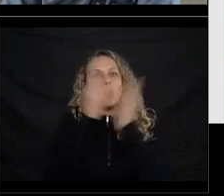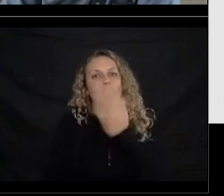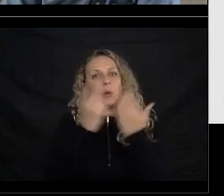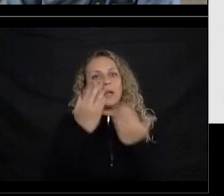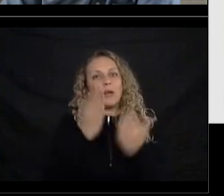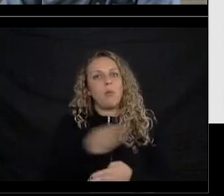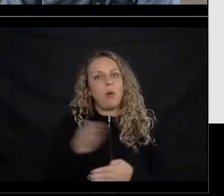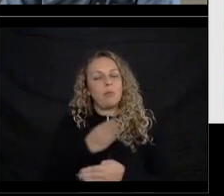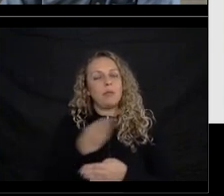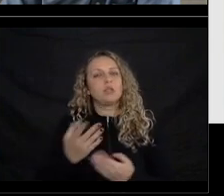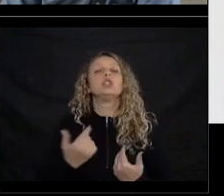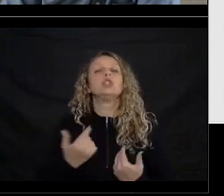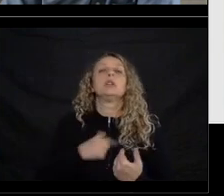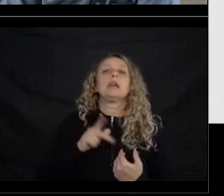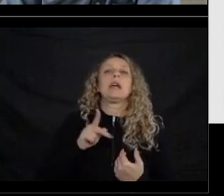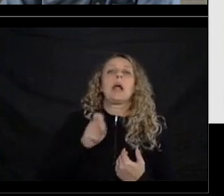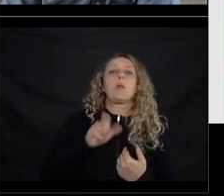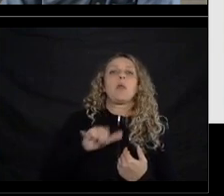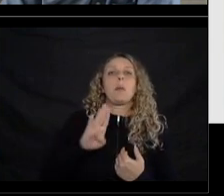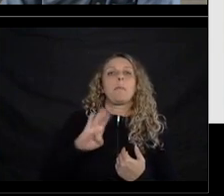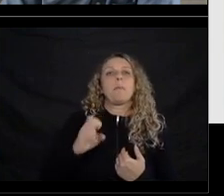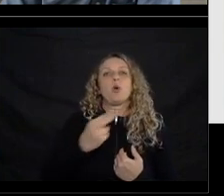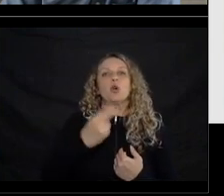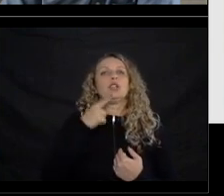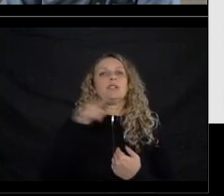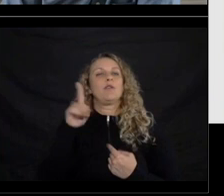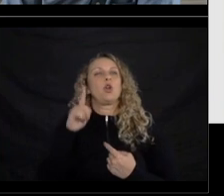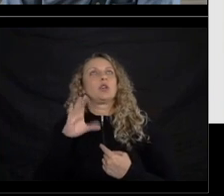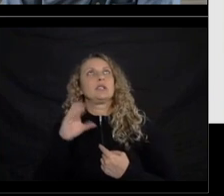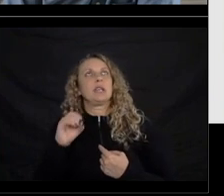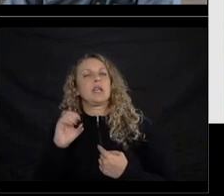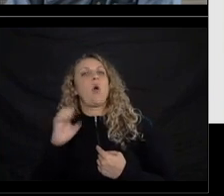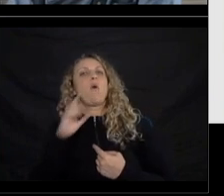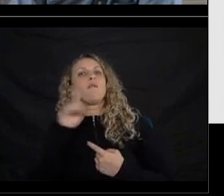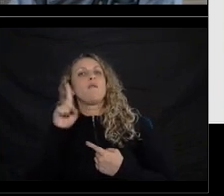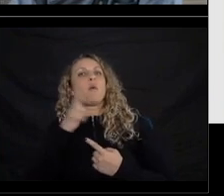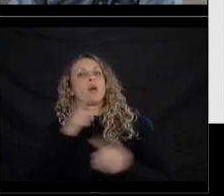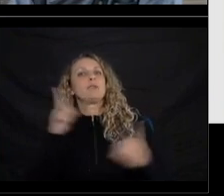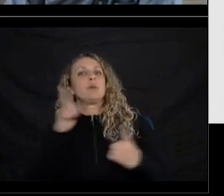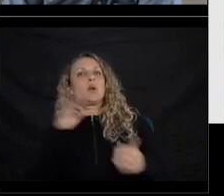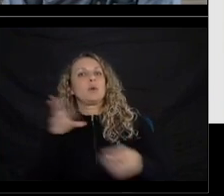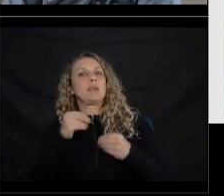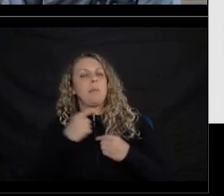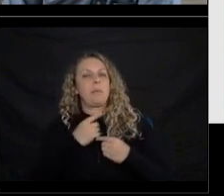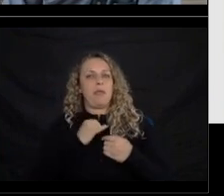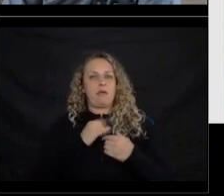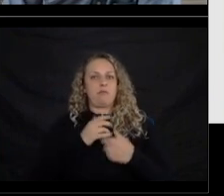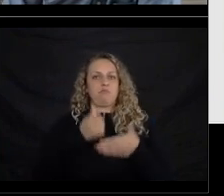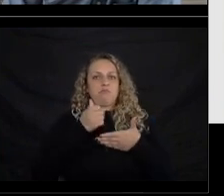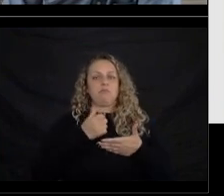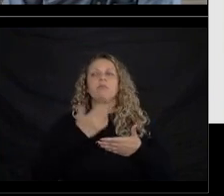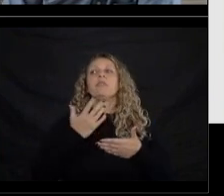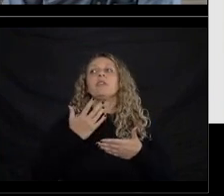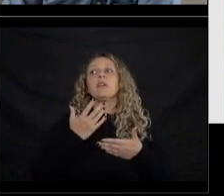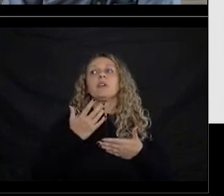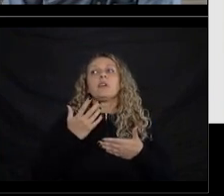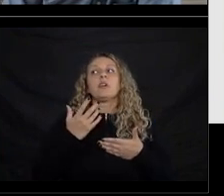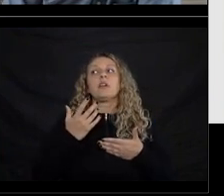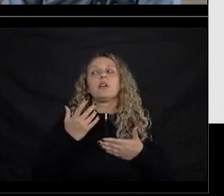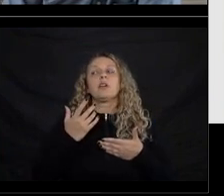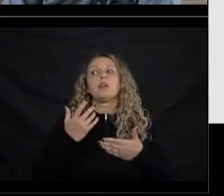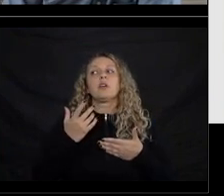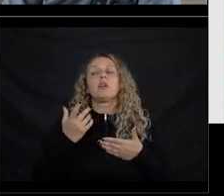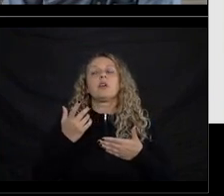Beach. Kimberly Bush, CEO of Pathways to Prosperity, will accept the proclamation. Whereas Circles of Palm